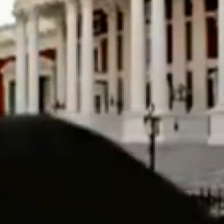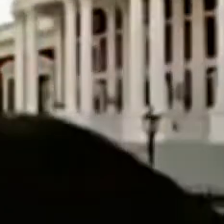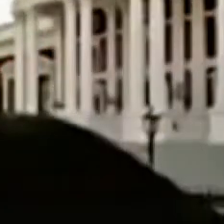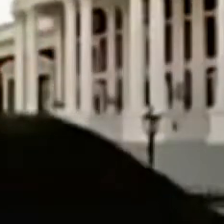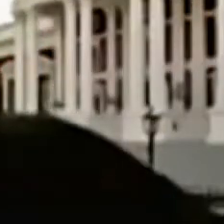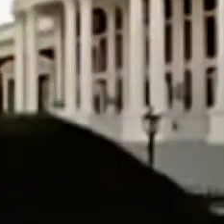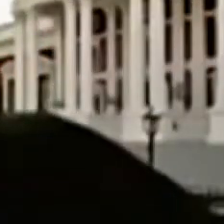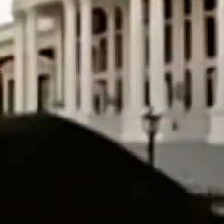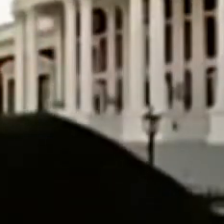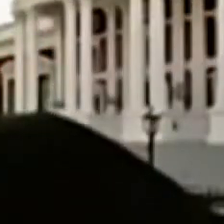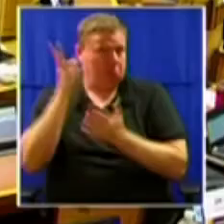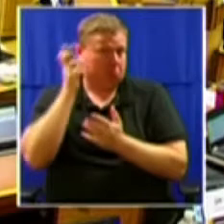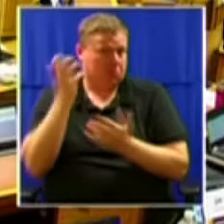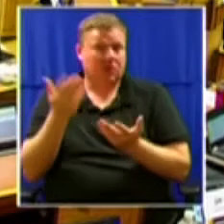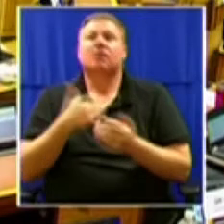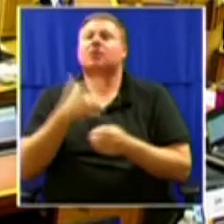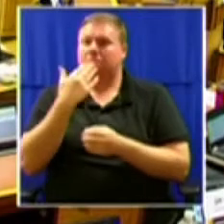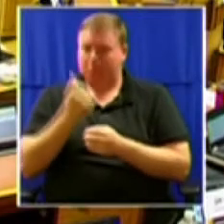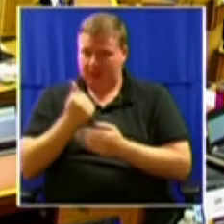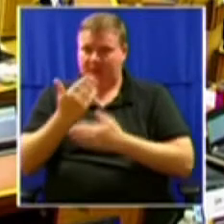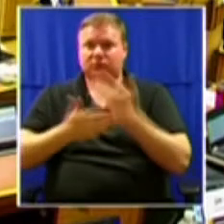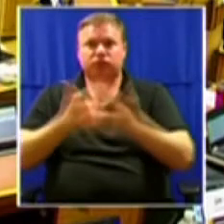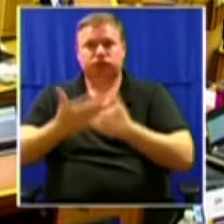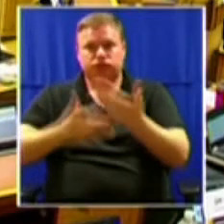Can you hear me? Please proceed.